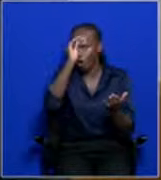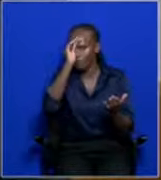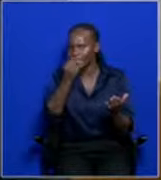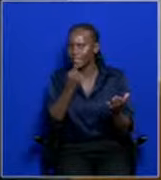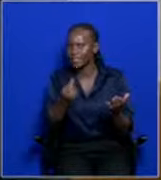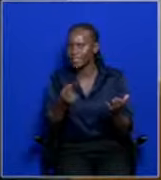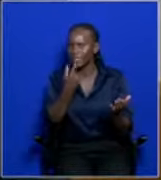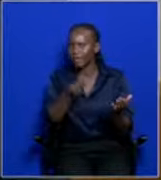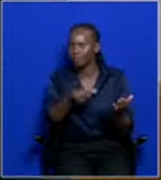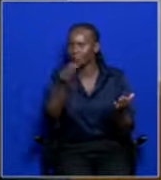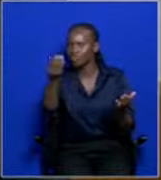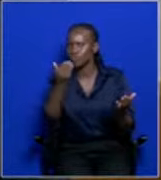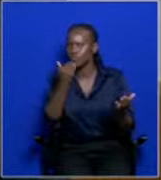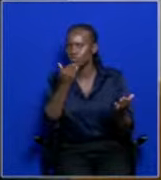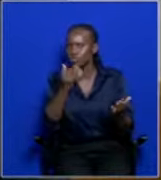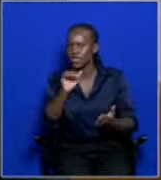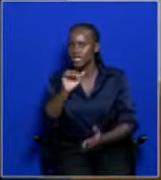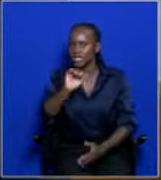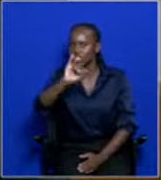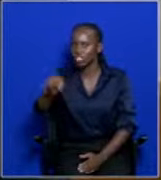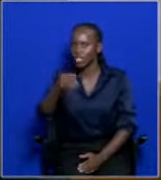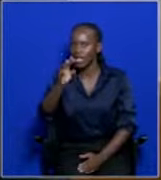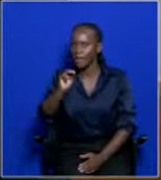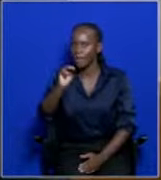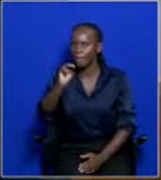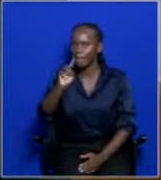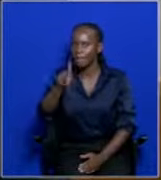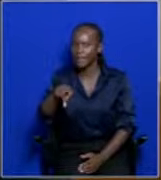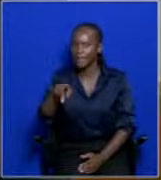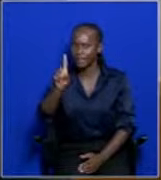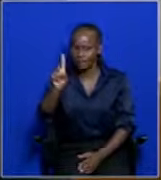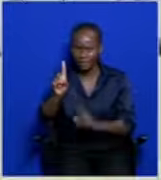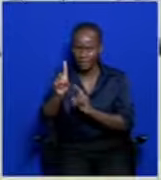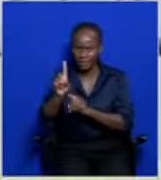Were they ever found, the precious stones?